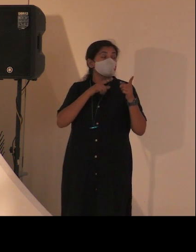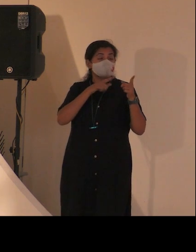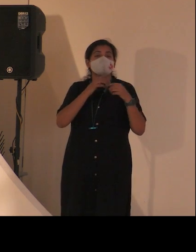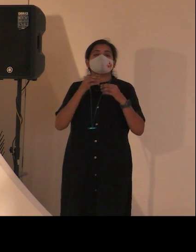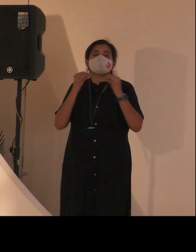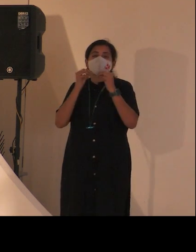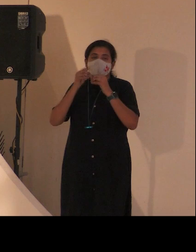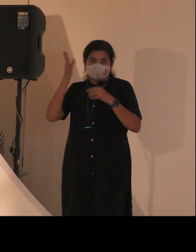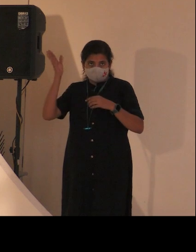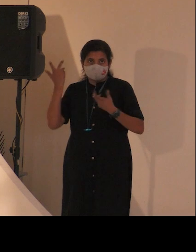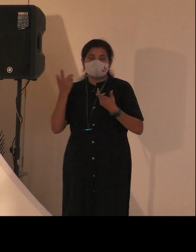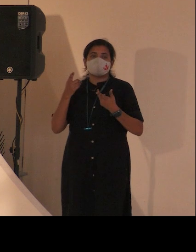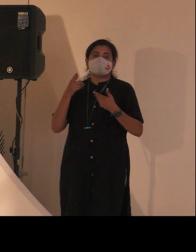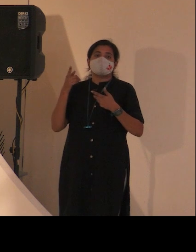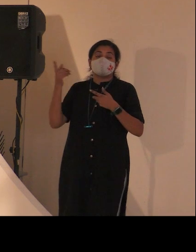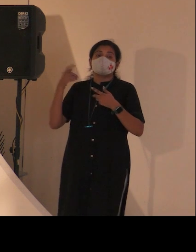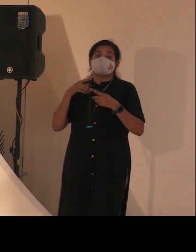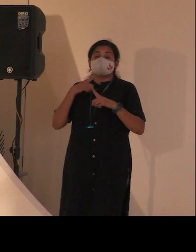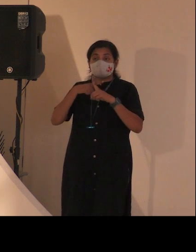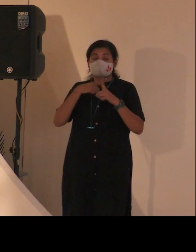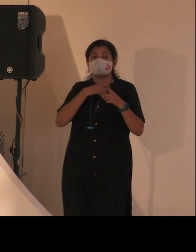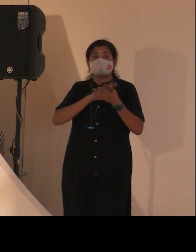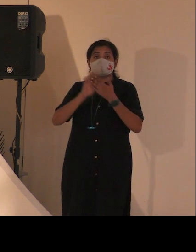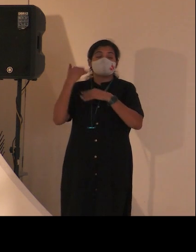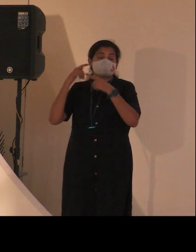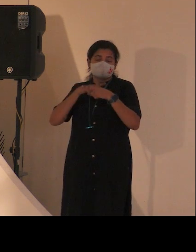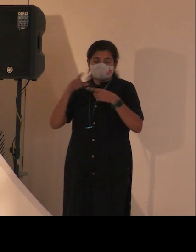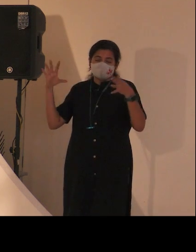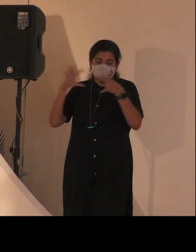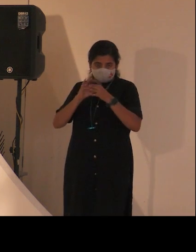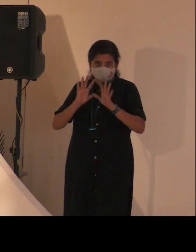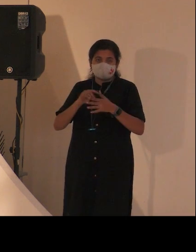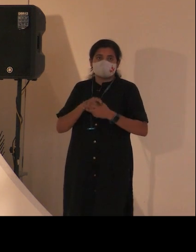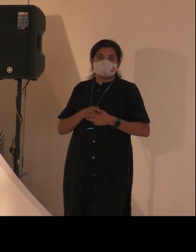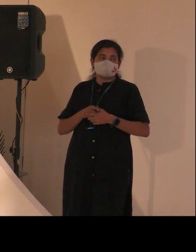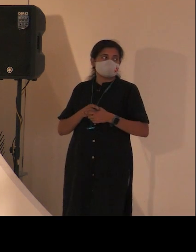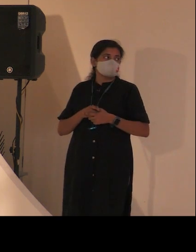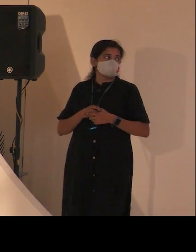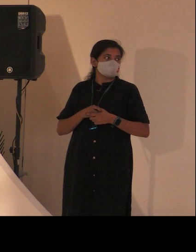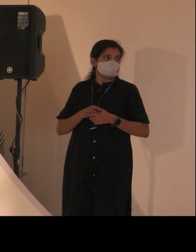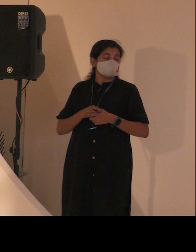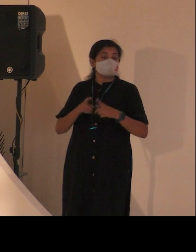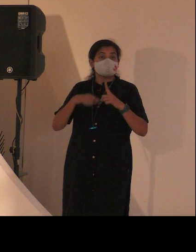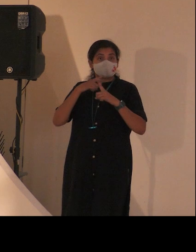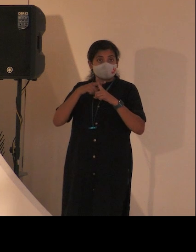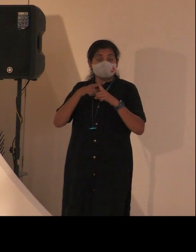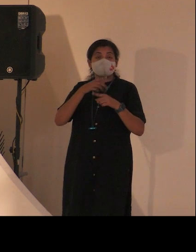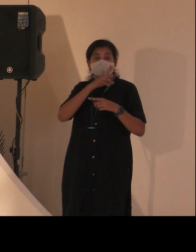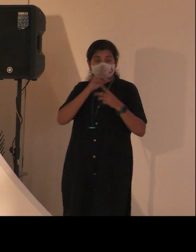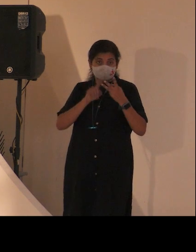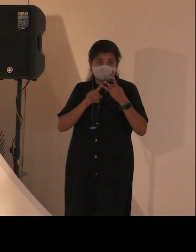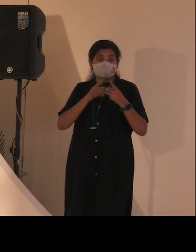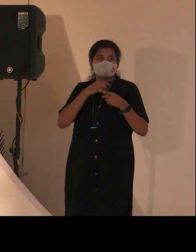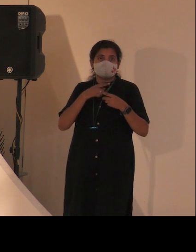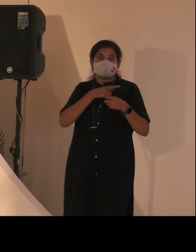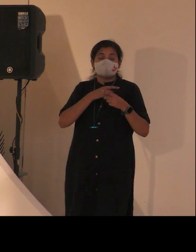as well as curated work on the diseases there too. And Dr. Shirish Kavadi is